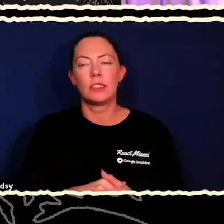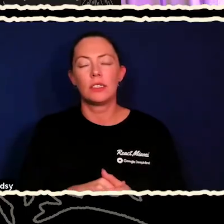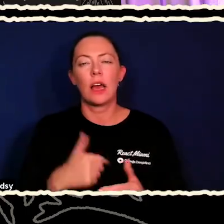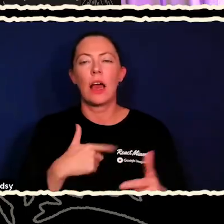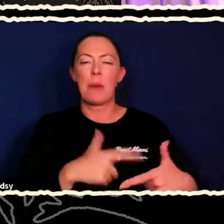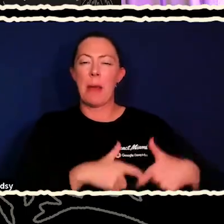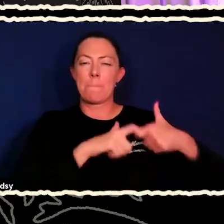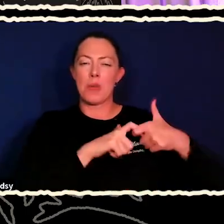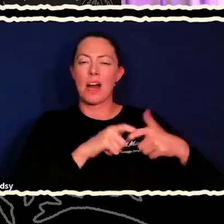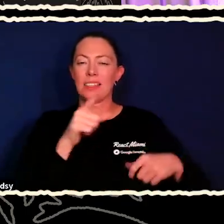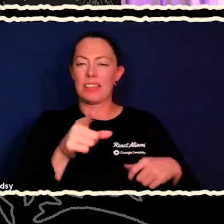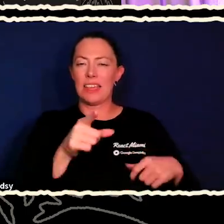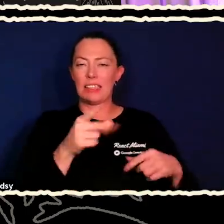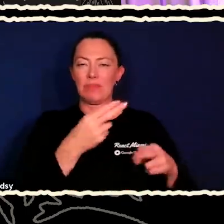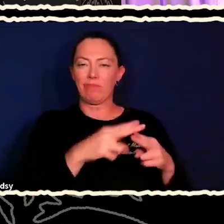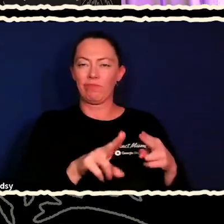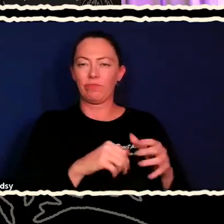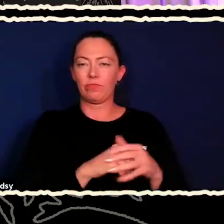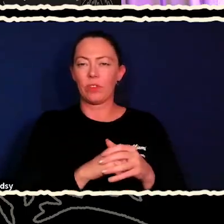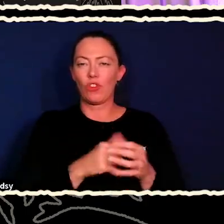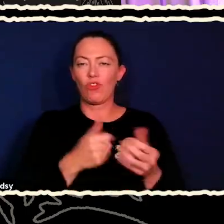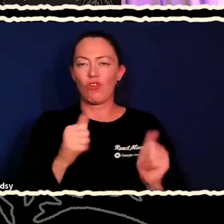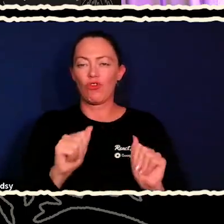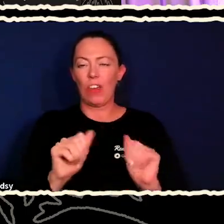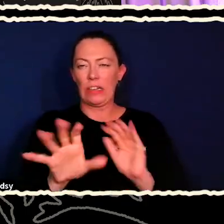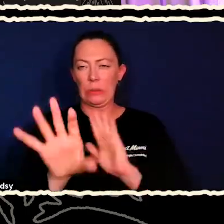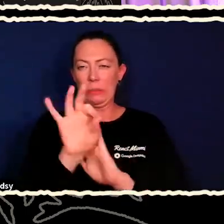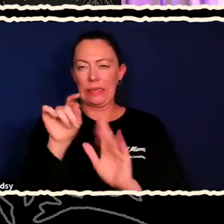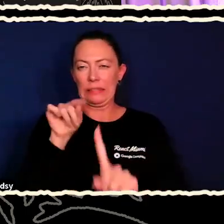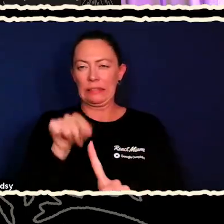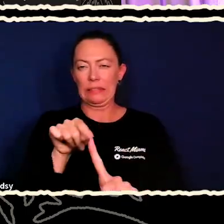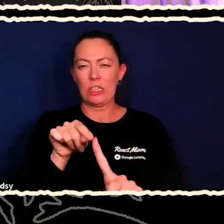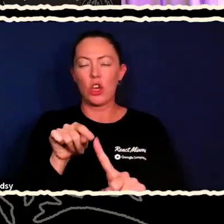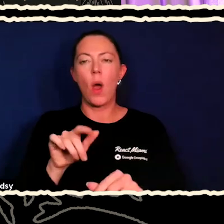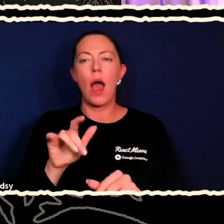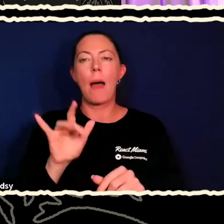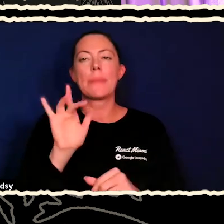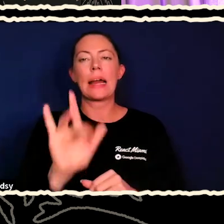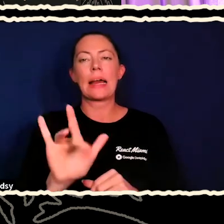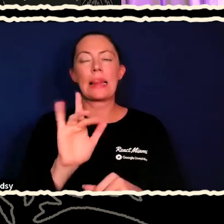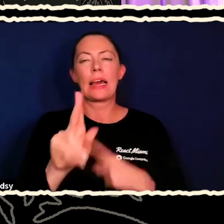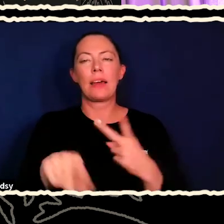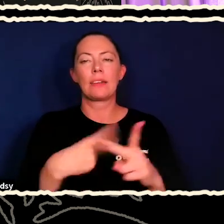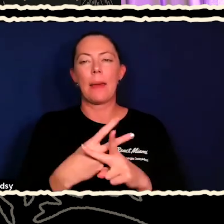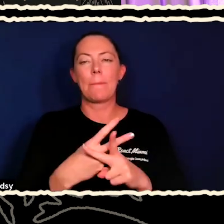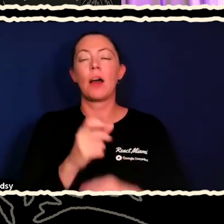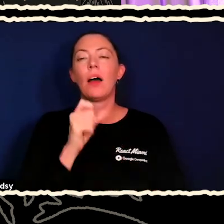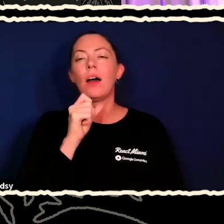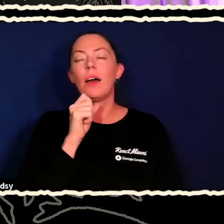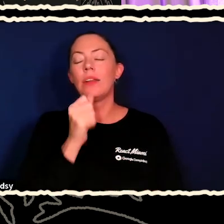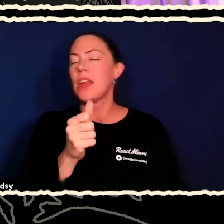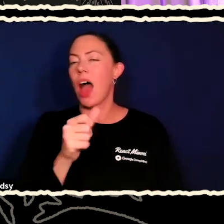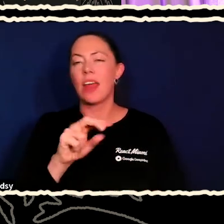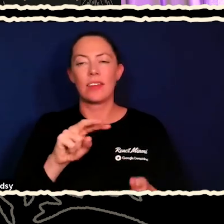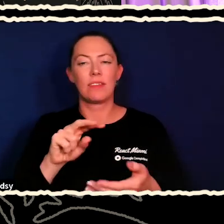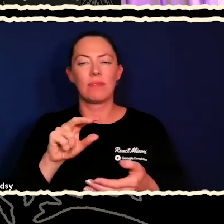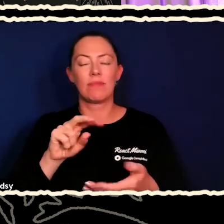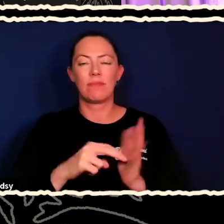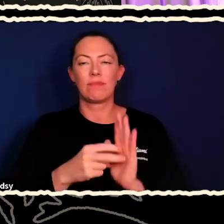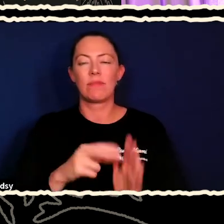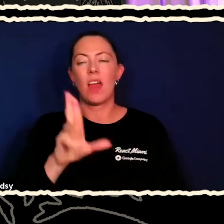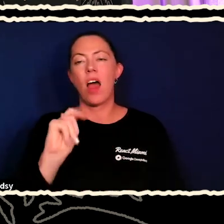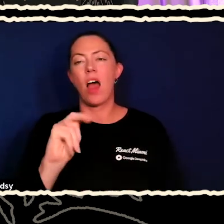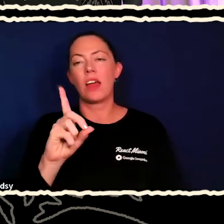pause the little guy from moving here. Let's see if we can grab it. So I'm going to click a type here that I see has a lot of things. It's undefined. OK, yeah, close.